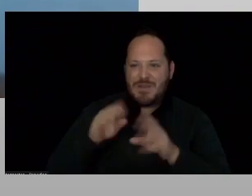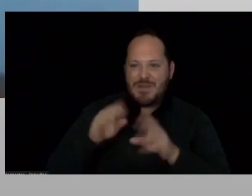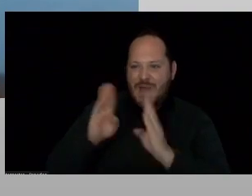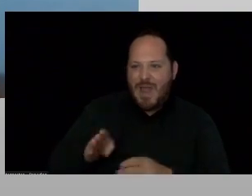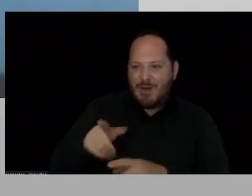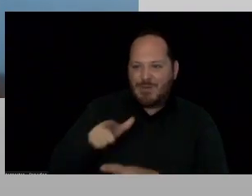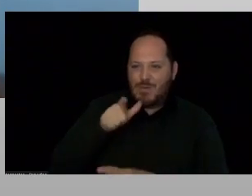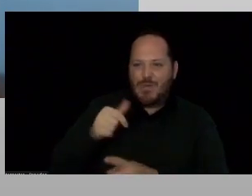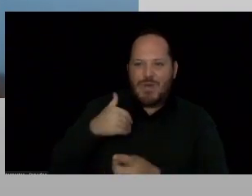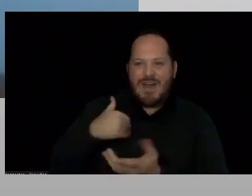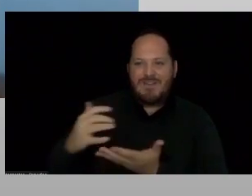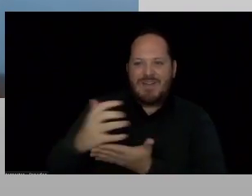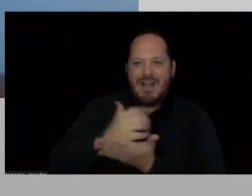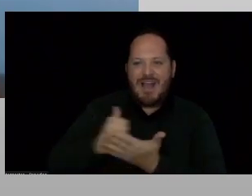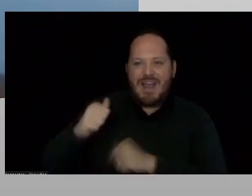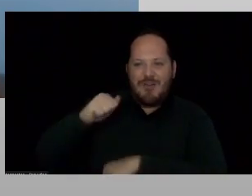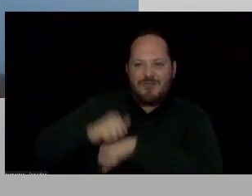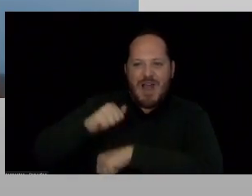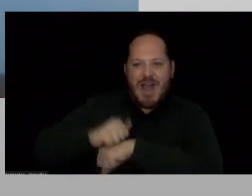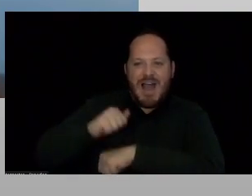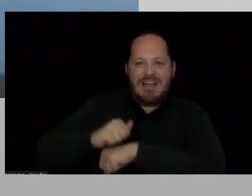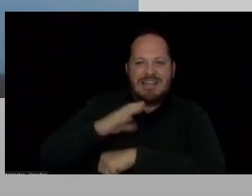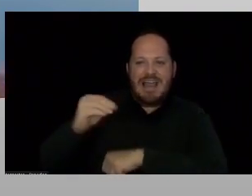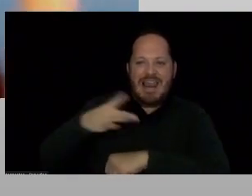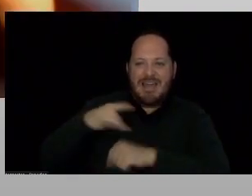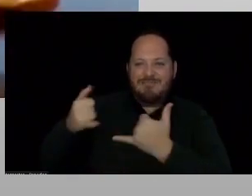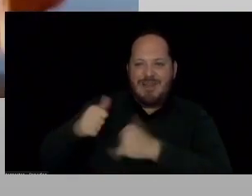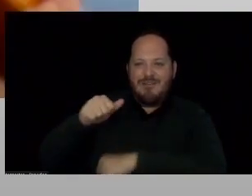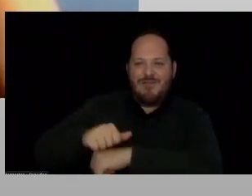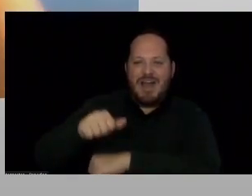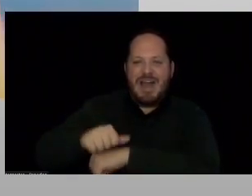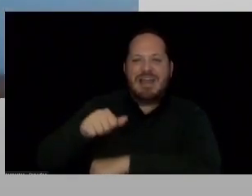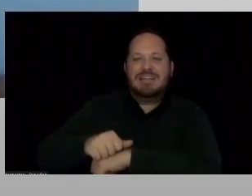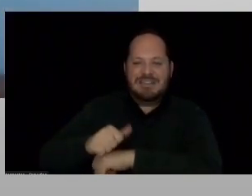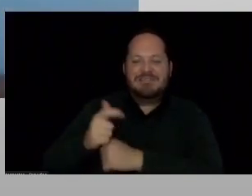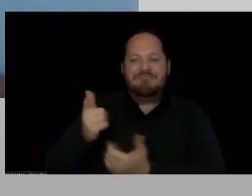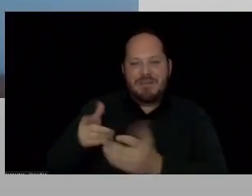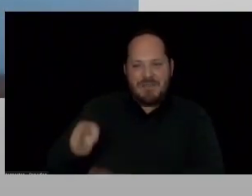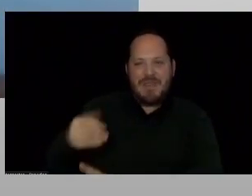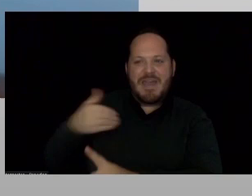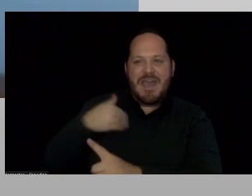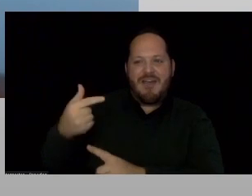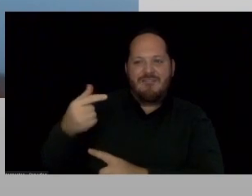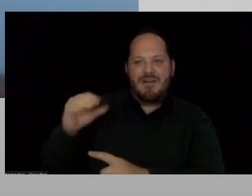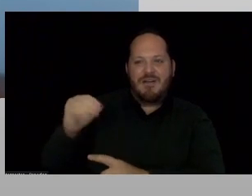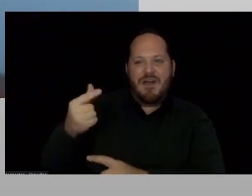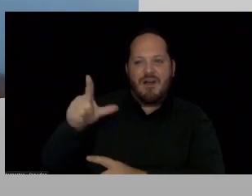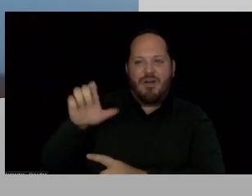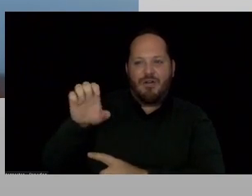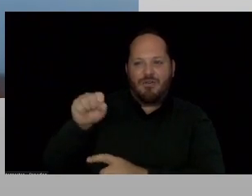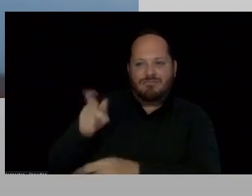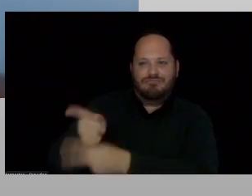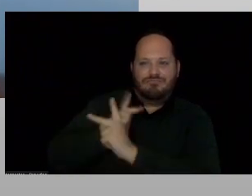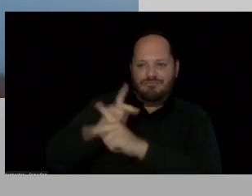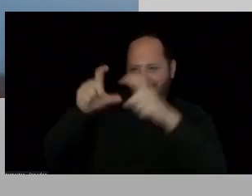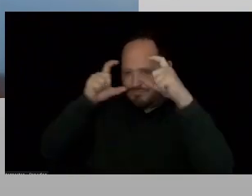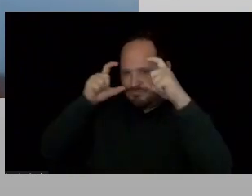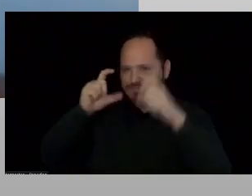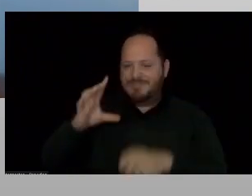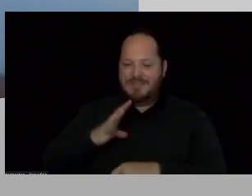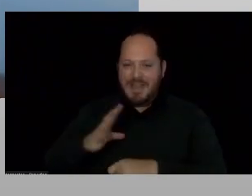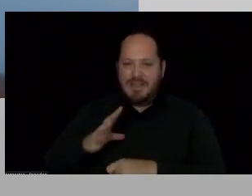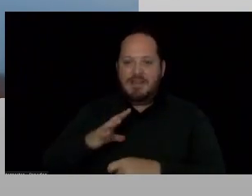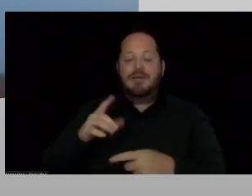little goggles like that. Anything to protect your eyes is going to help, but the face shield will get your whole face. And while we'll be posting